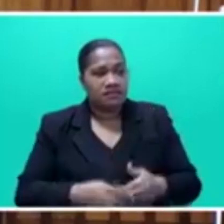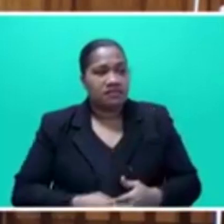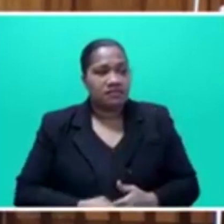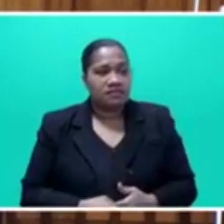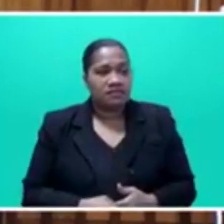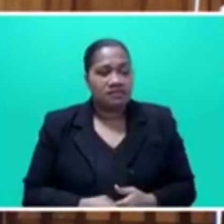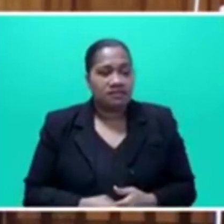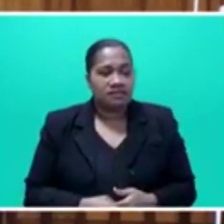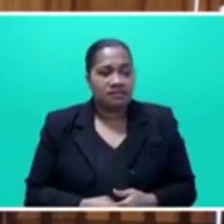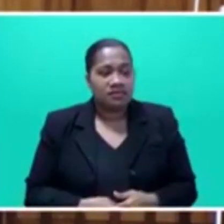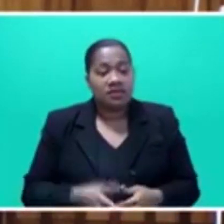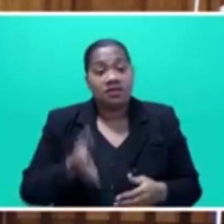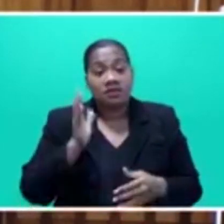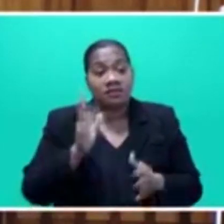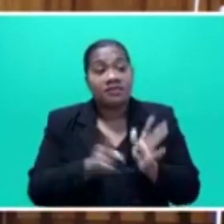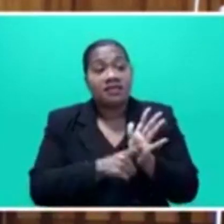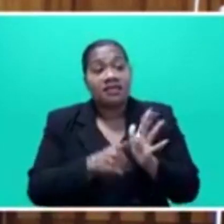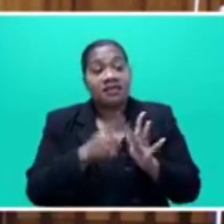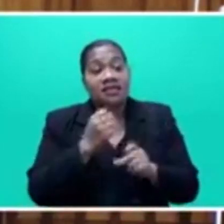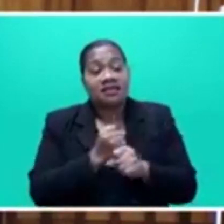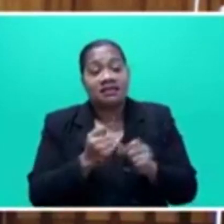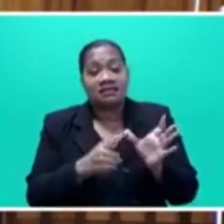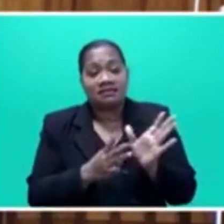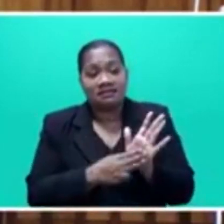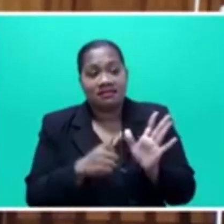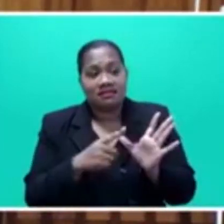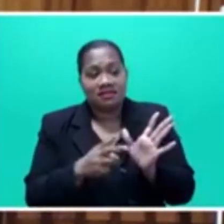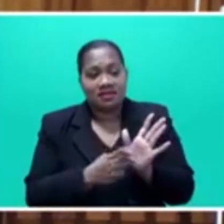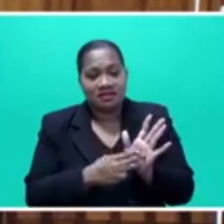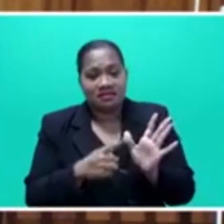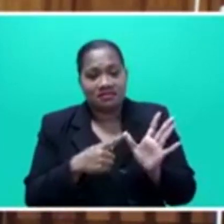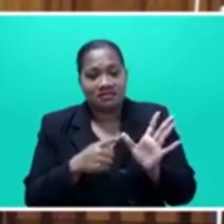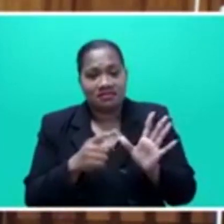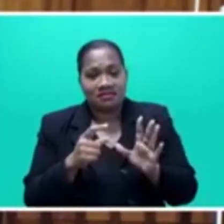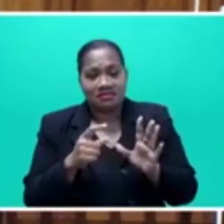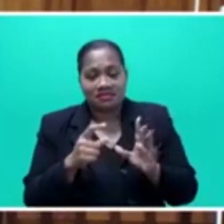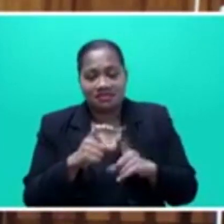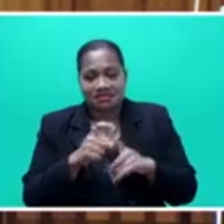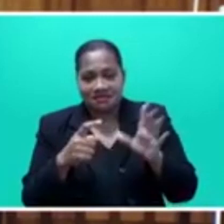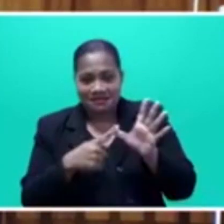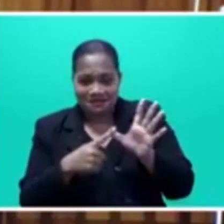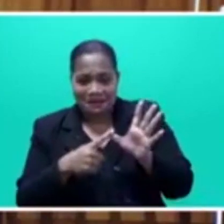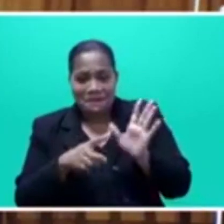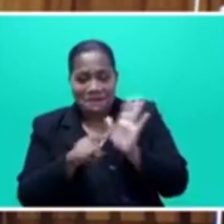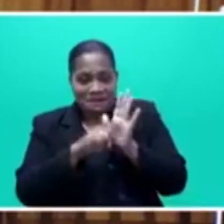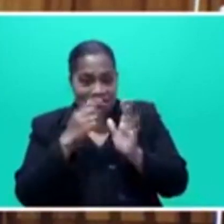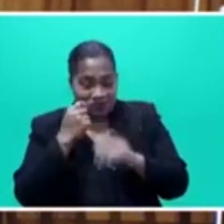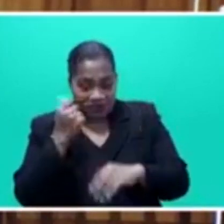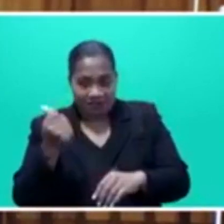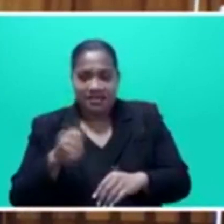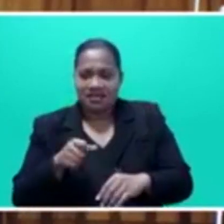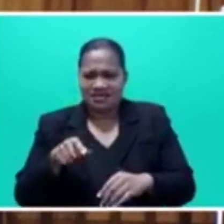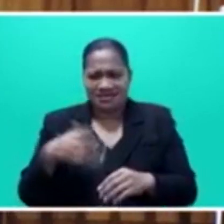Linga Mamanda, sorry, I got confused. Chitivani Linga Mamanda Rambuka glamour train. And that glamour train, I'm